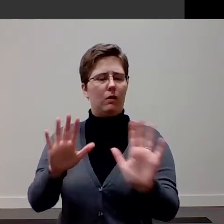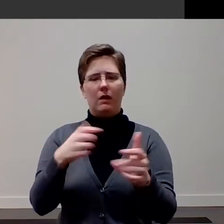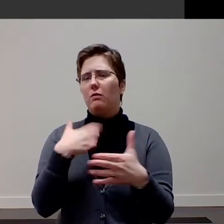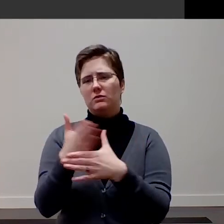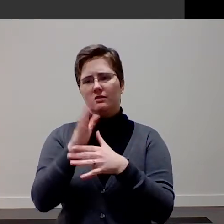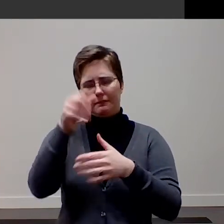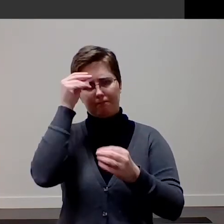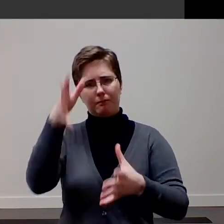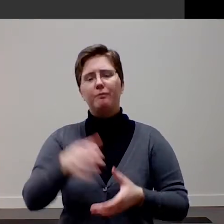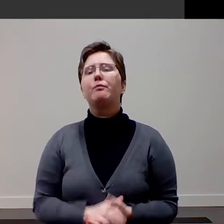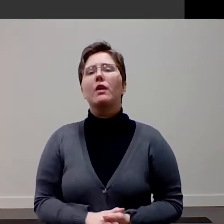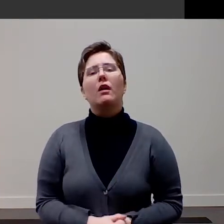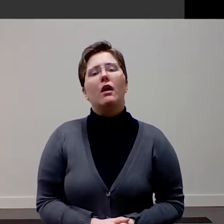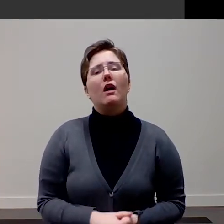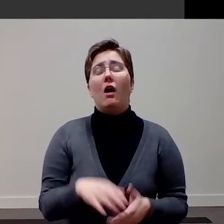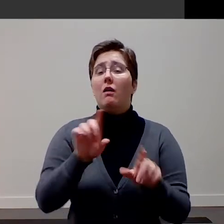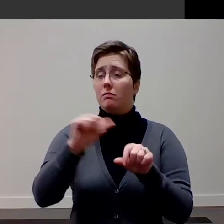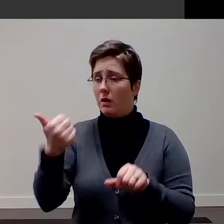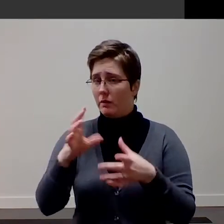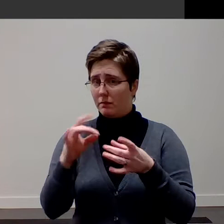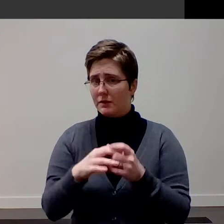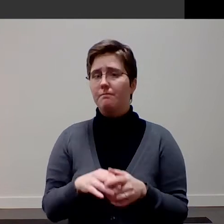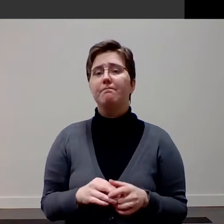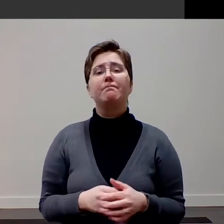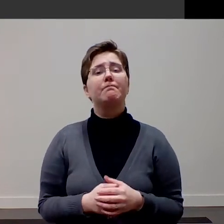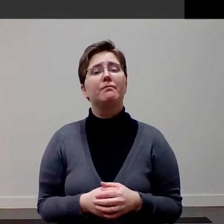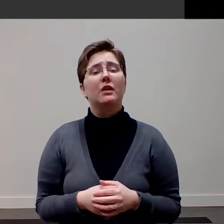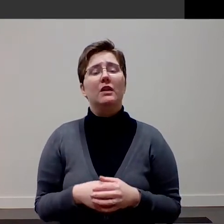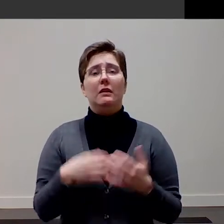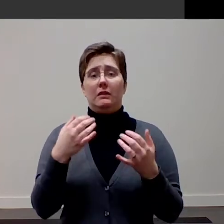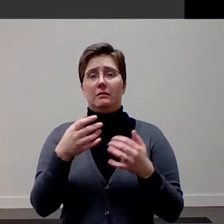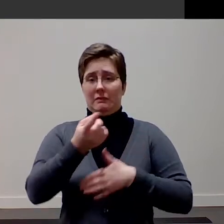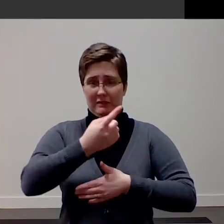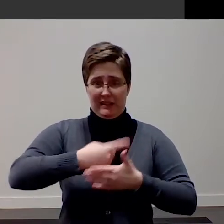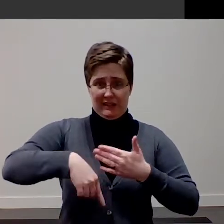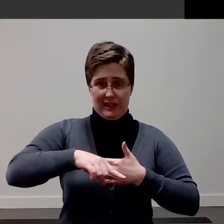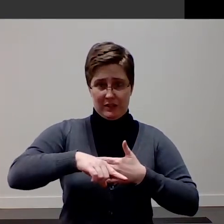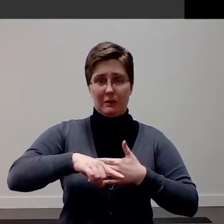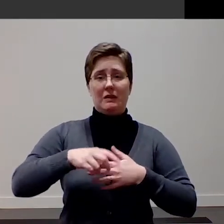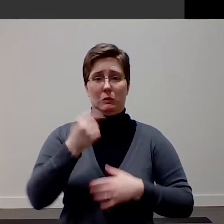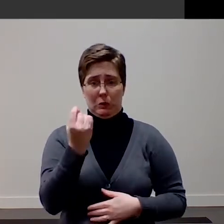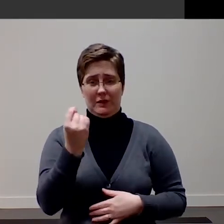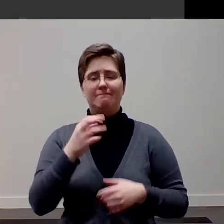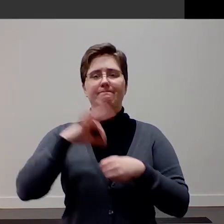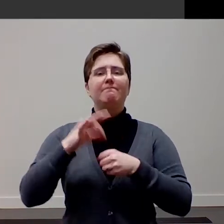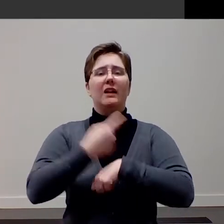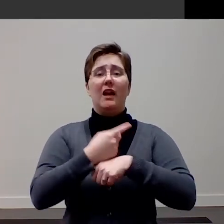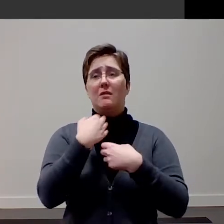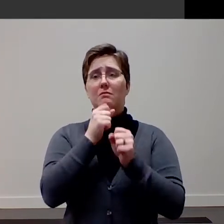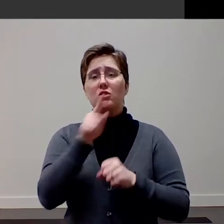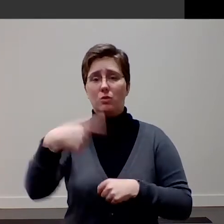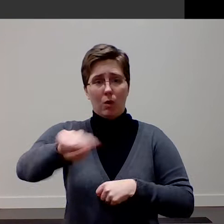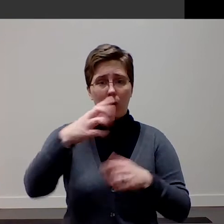that. The other thing I want to mention is obviously a week from today is Election Day. Want to make sure everybody gets out and